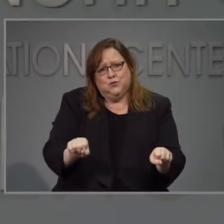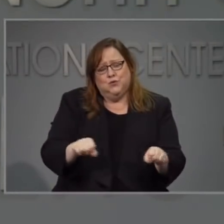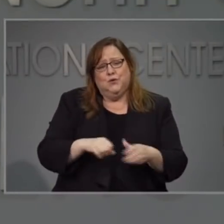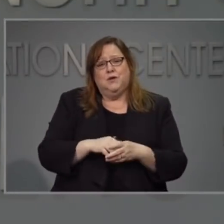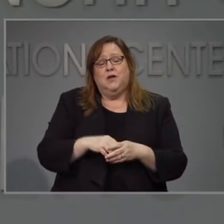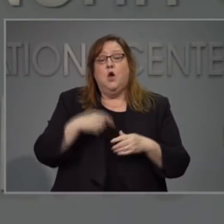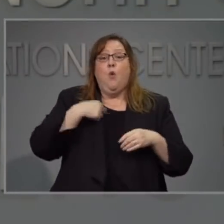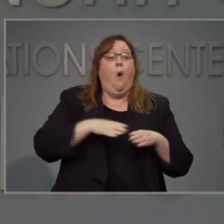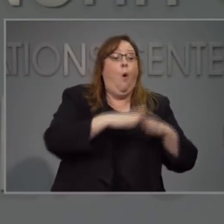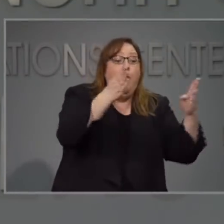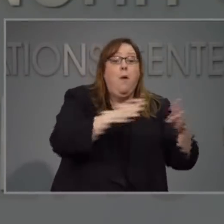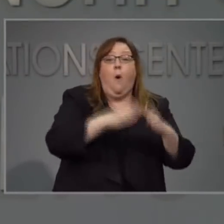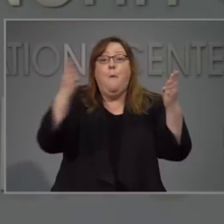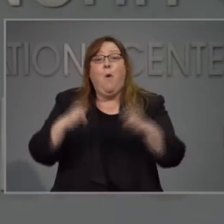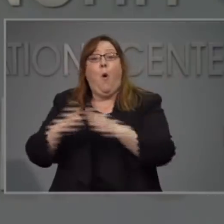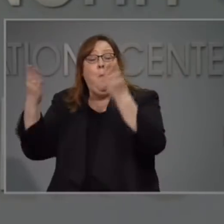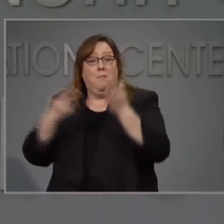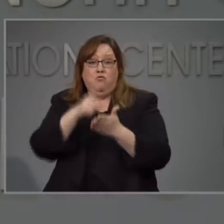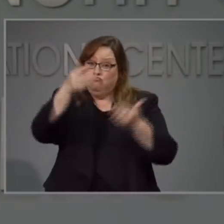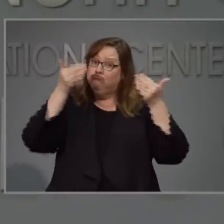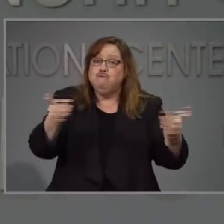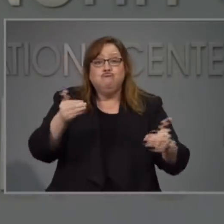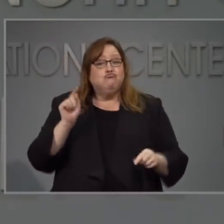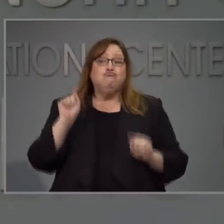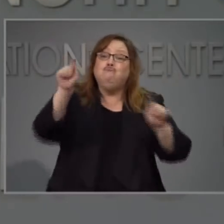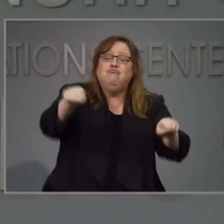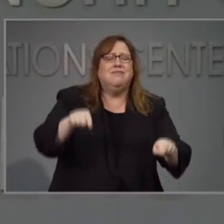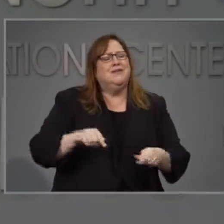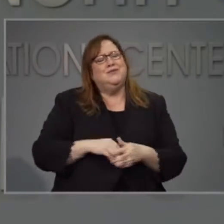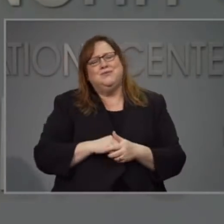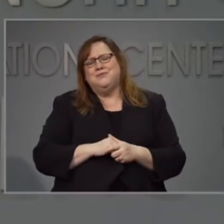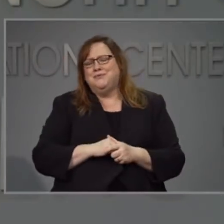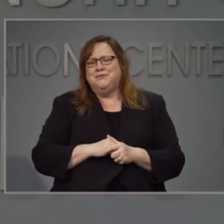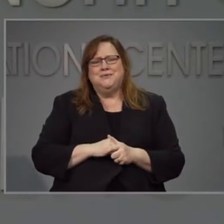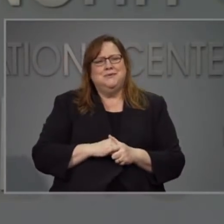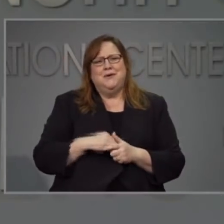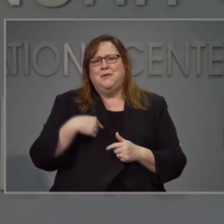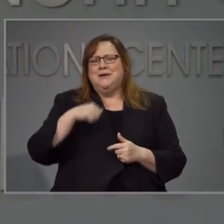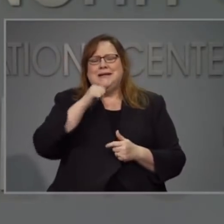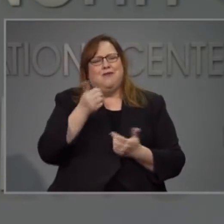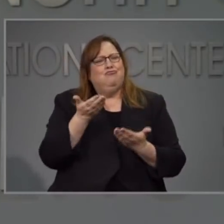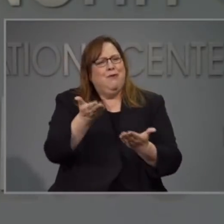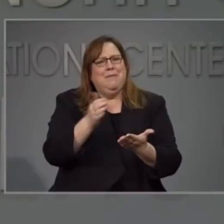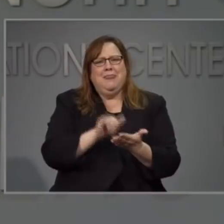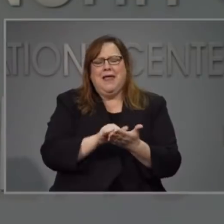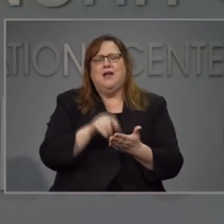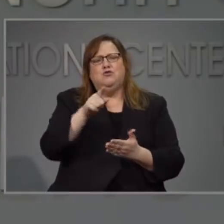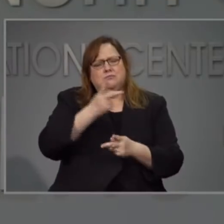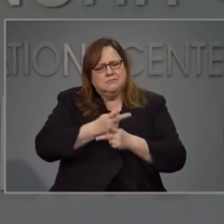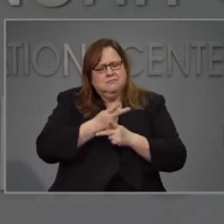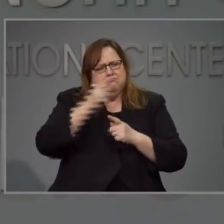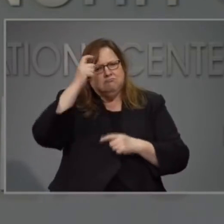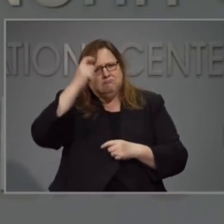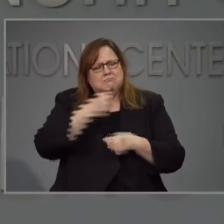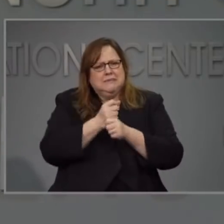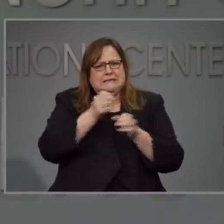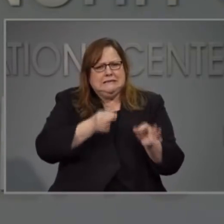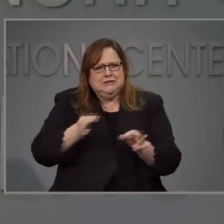some businesses and places will remain closed in phase 2, including